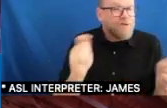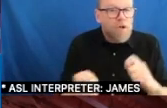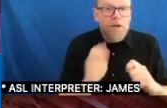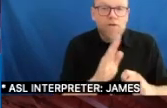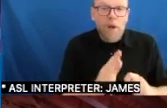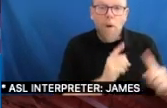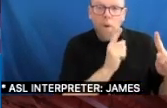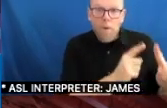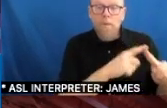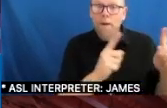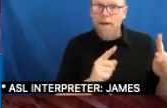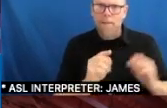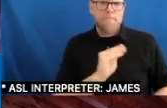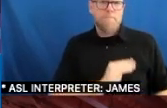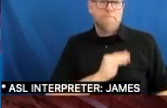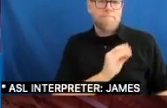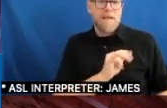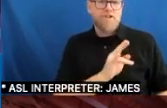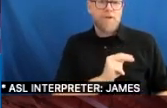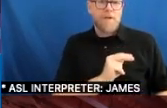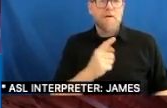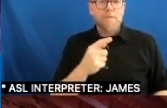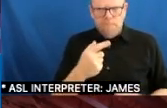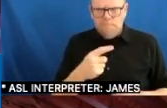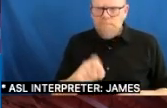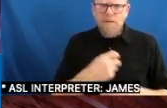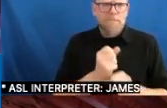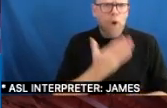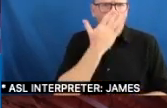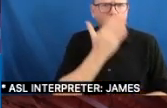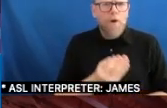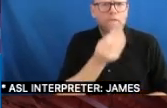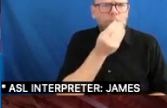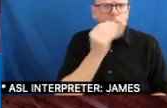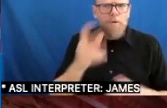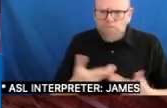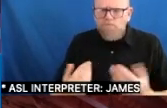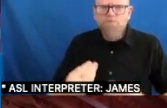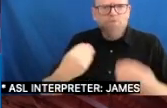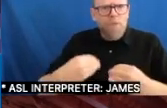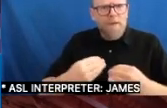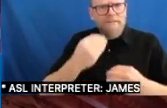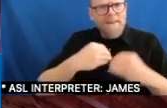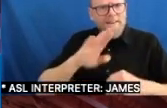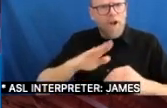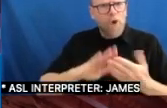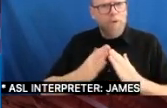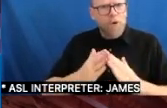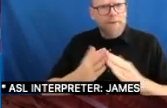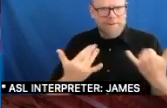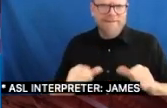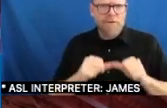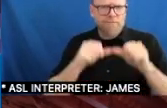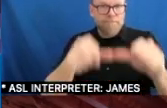to ensure good food that nourishes their communities still continues. And so that's an example